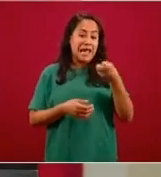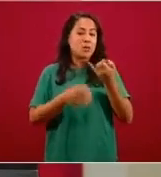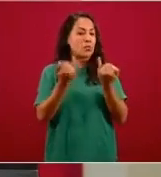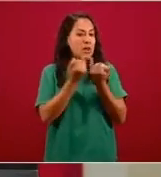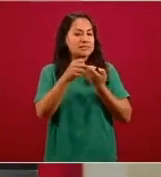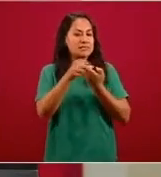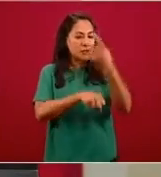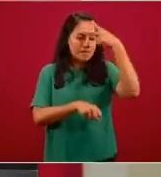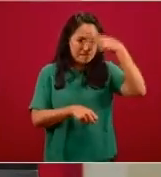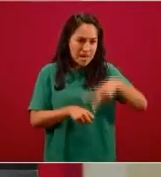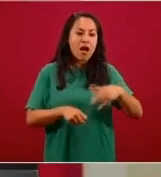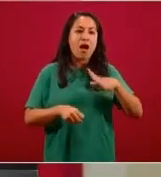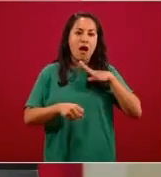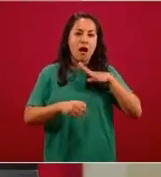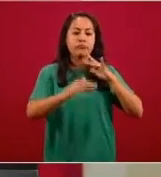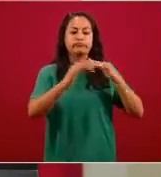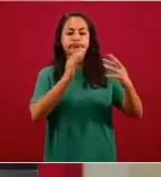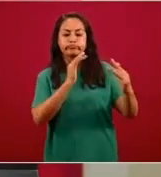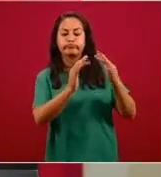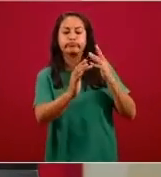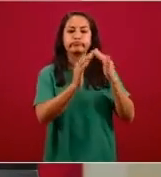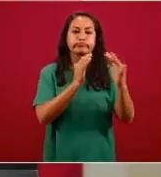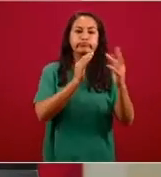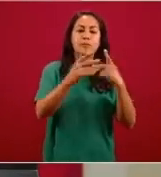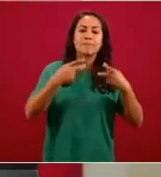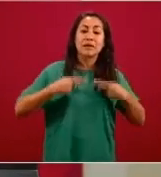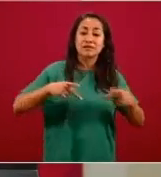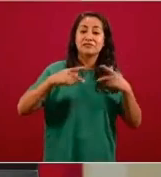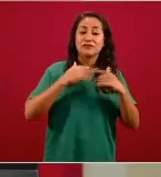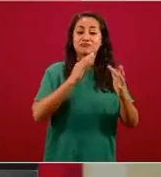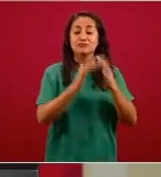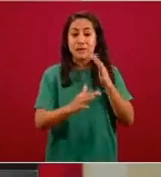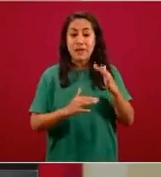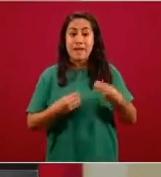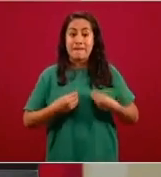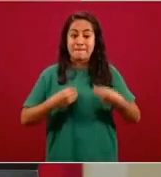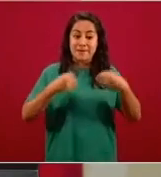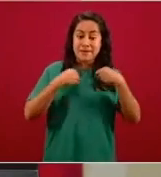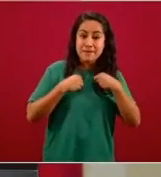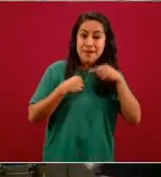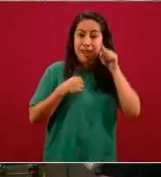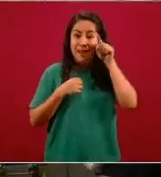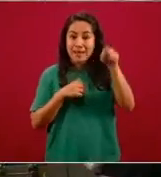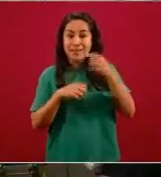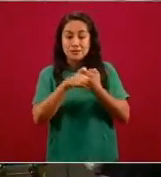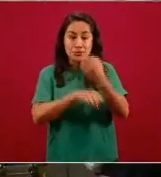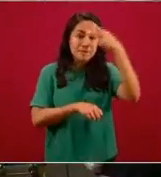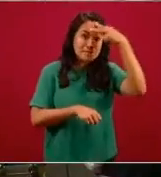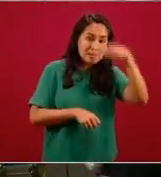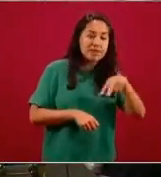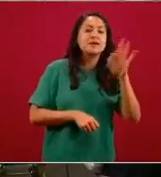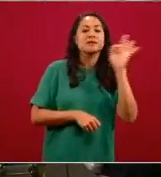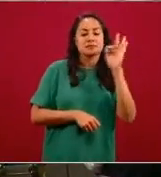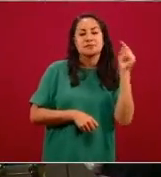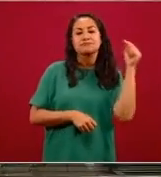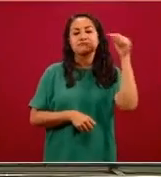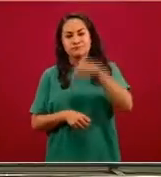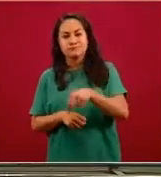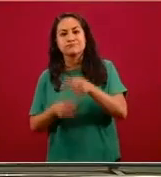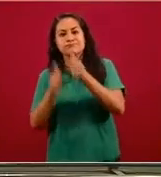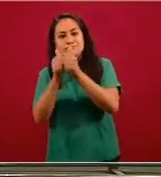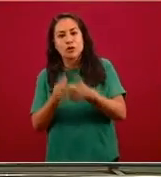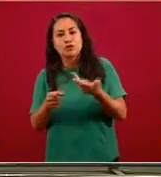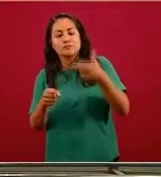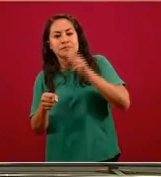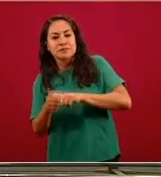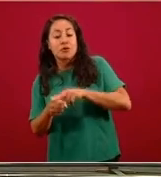is definitely an active flow of coming and goings for people who are residents of the state of Mexico or, right